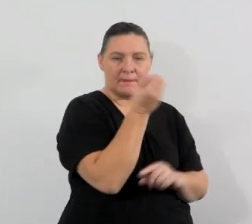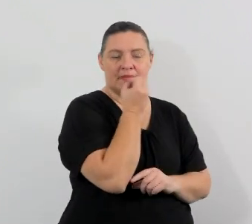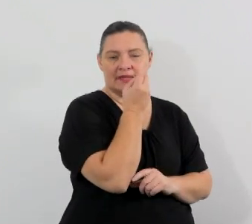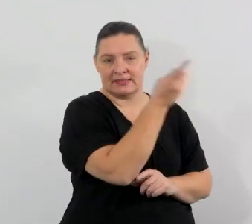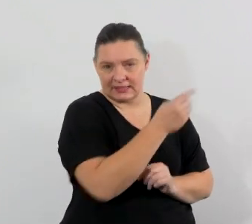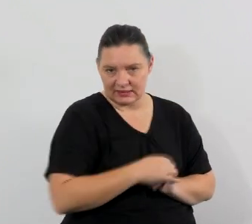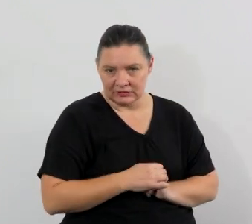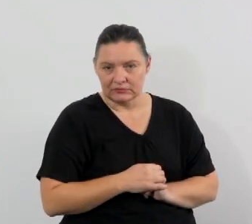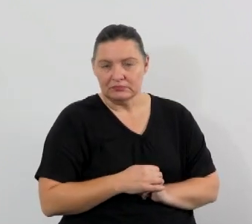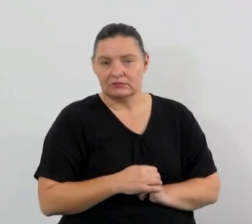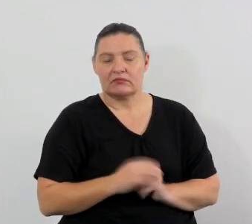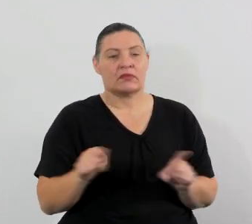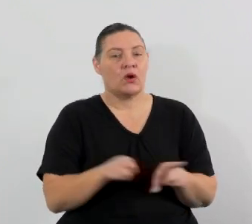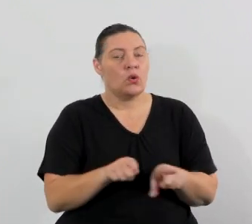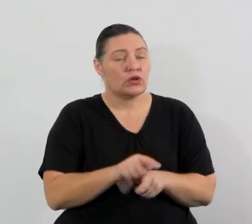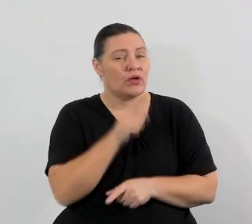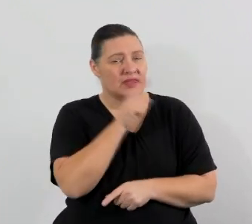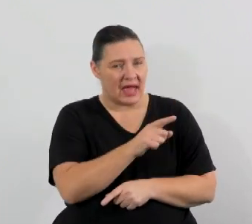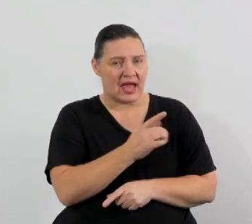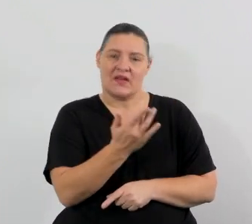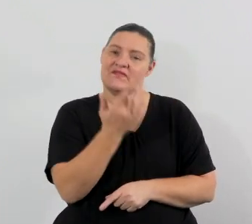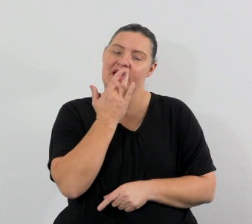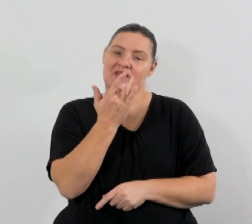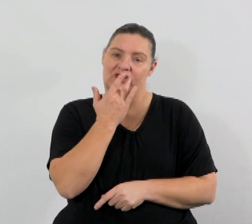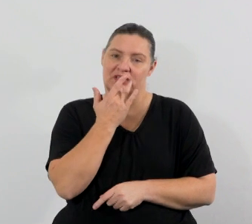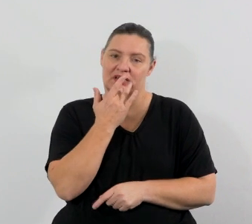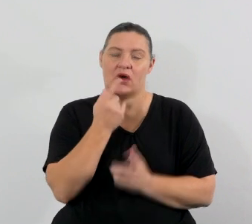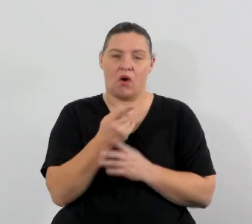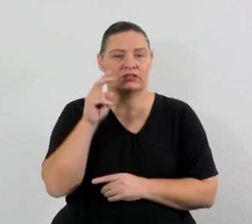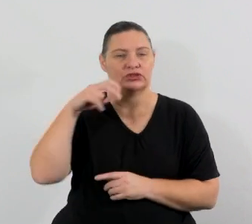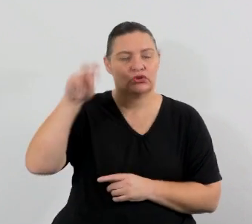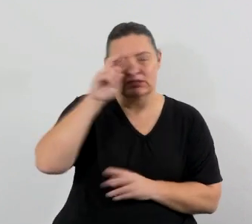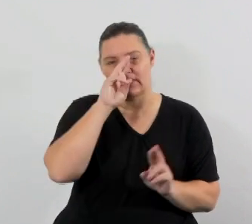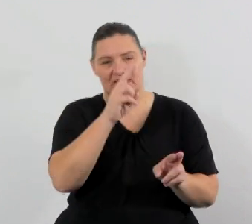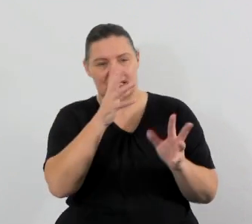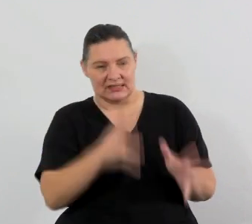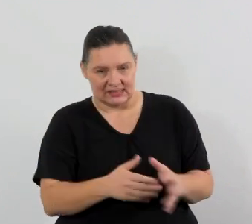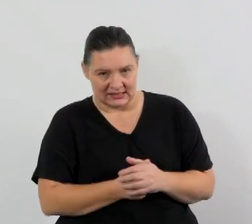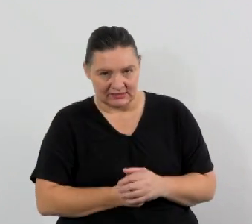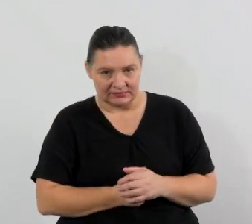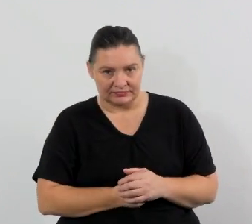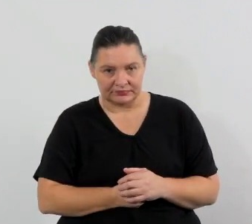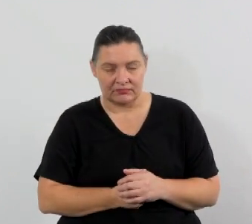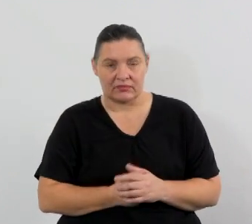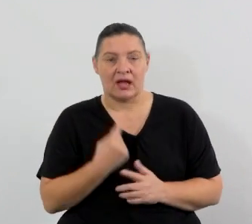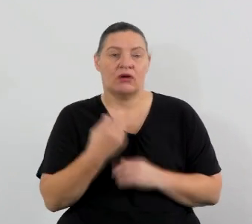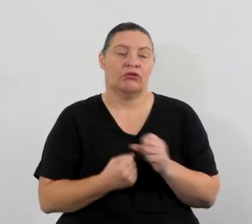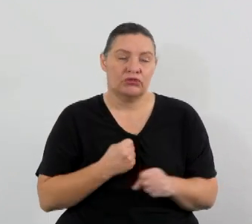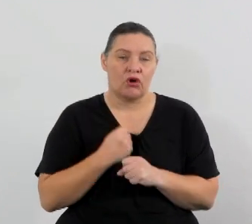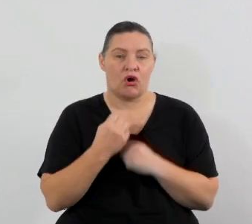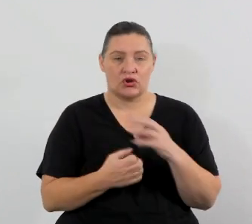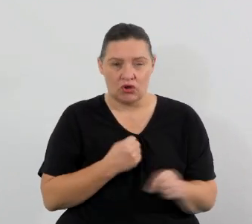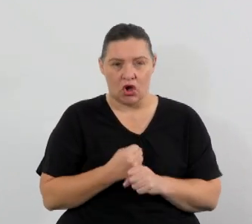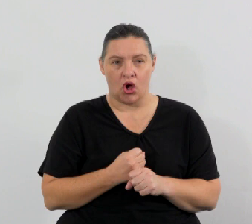area. But they also have become a favorite of tourists and visitors of the area. Each